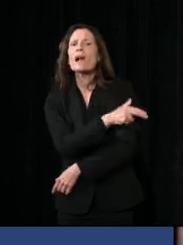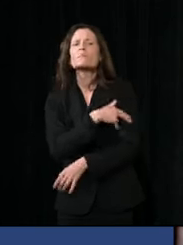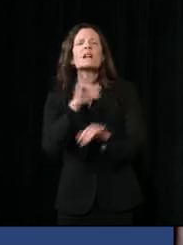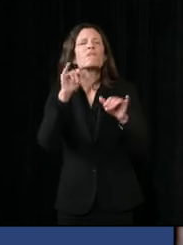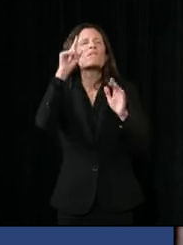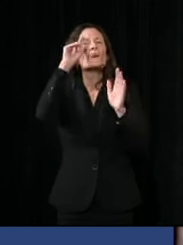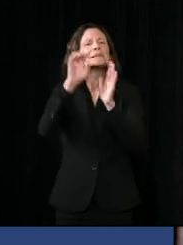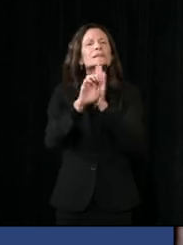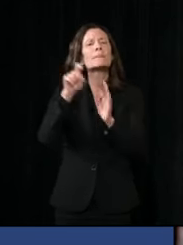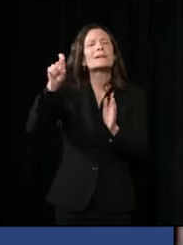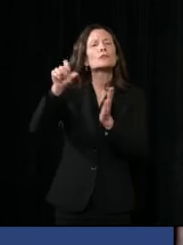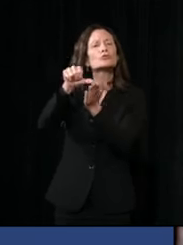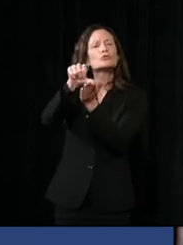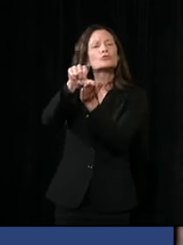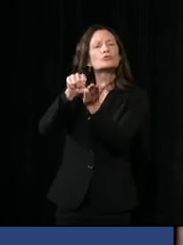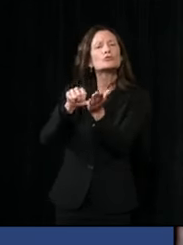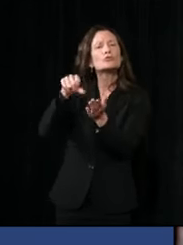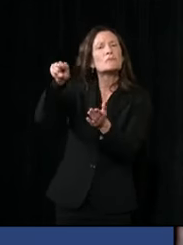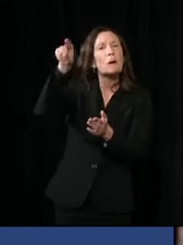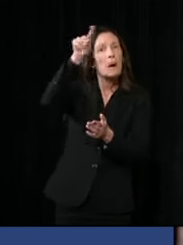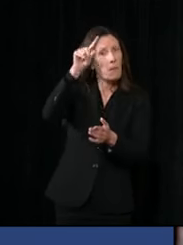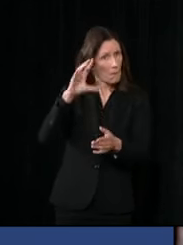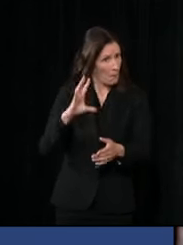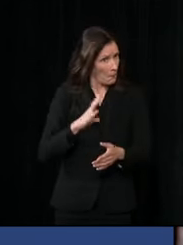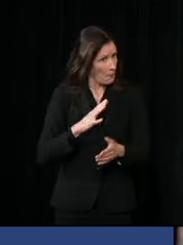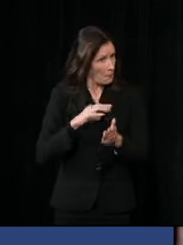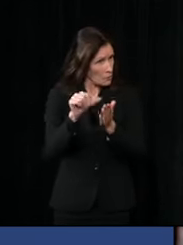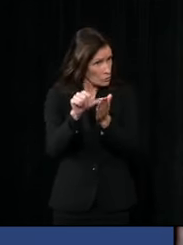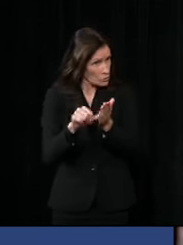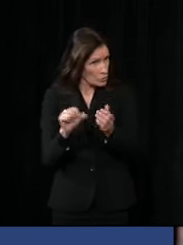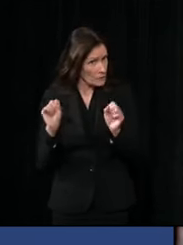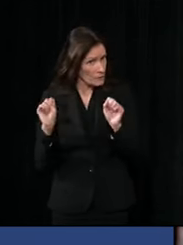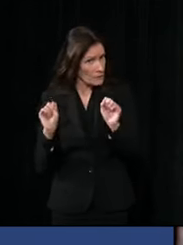You initially used a measured approach in putting mitigation efforts in